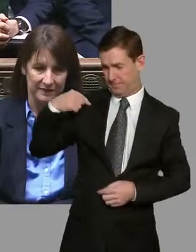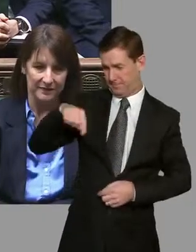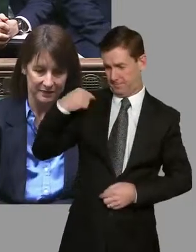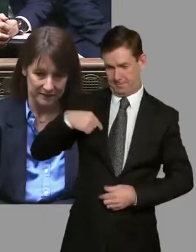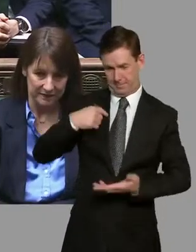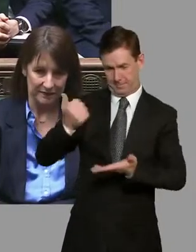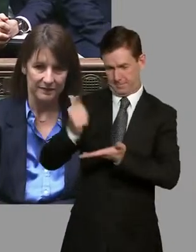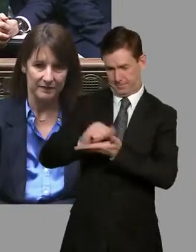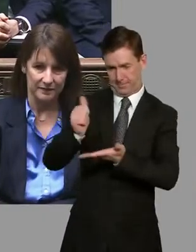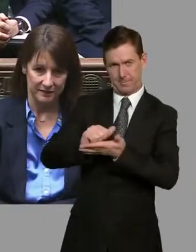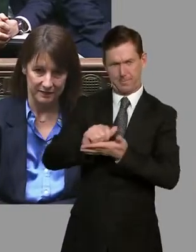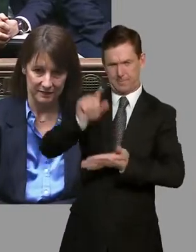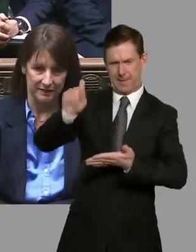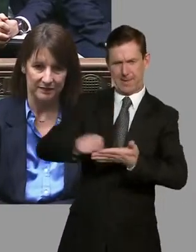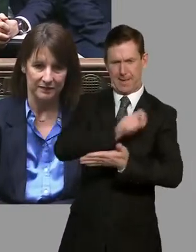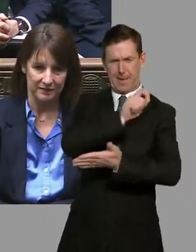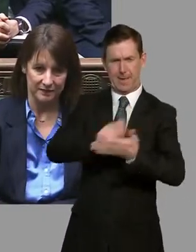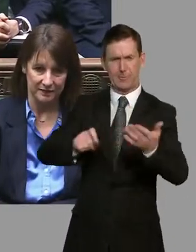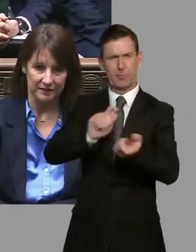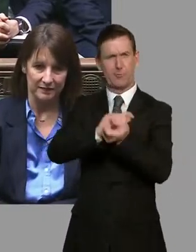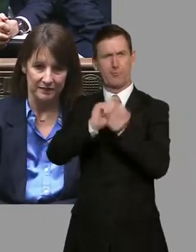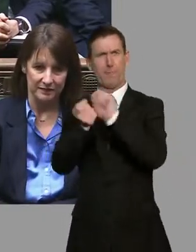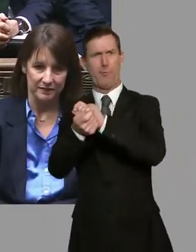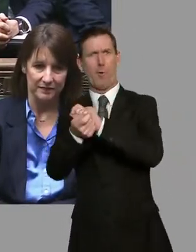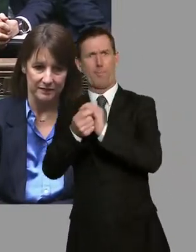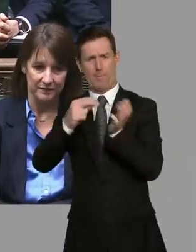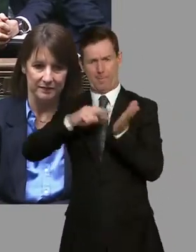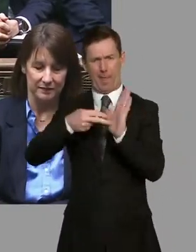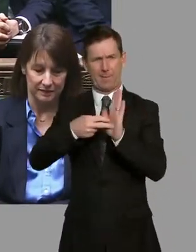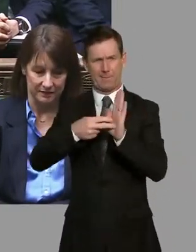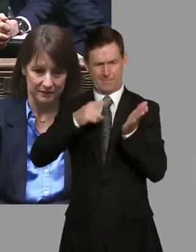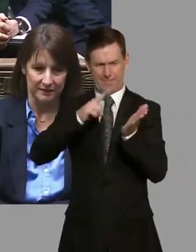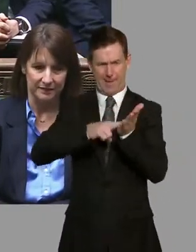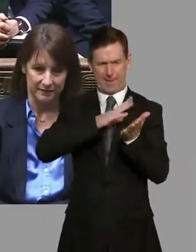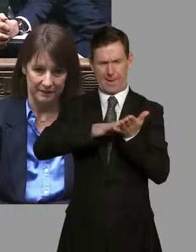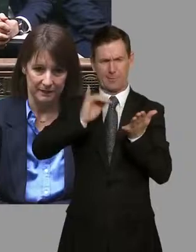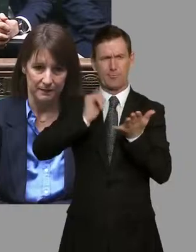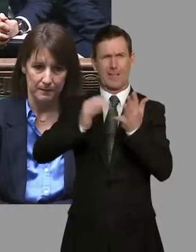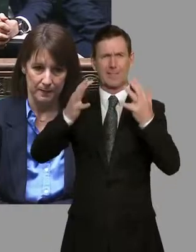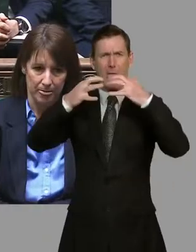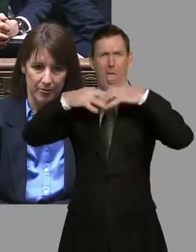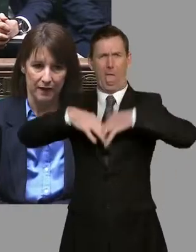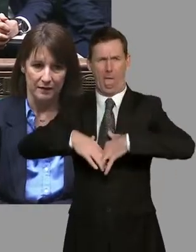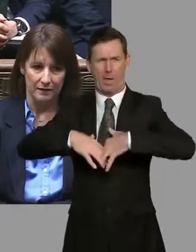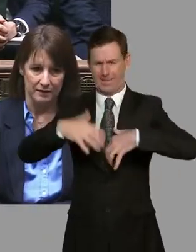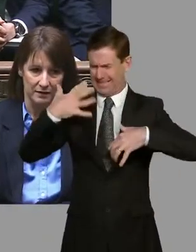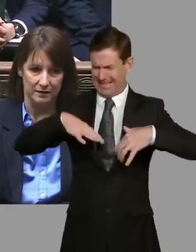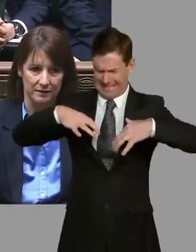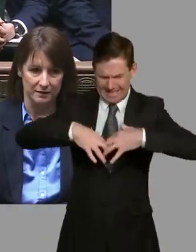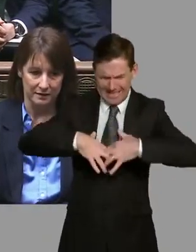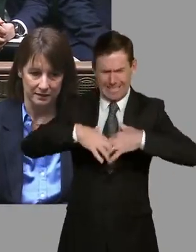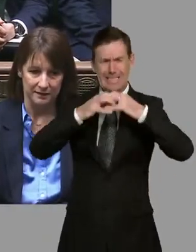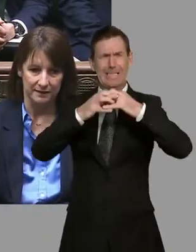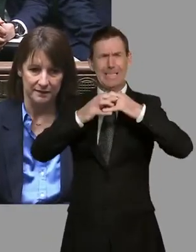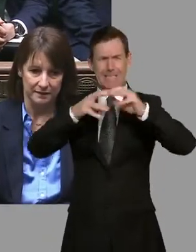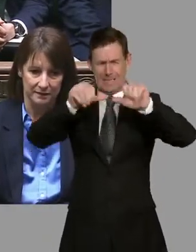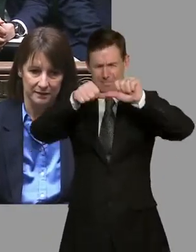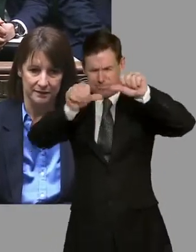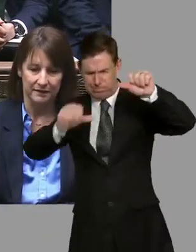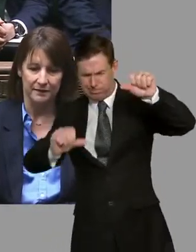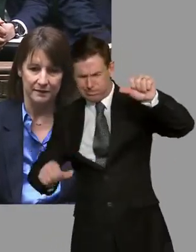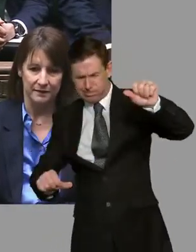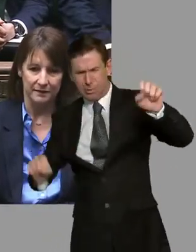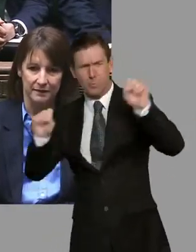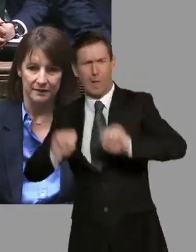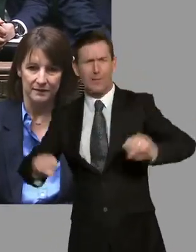end the Tory backlog. We will deliver where the previous government failed, empowering patients, boosting productivity, more care